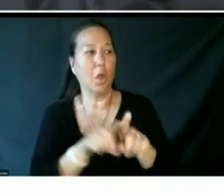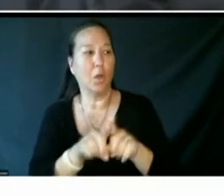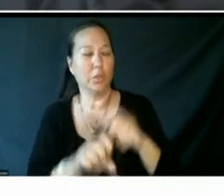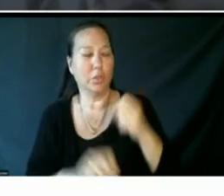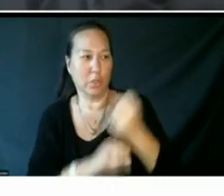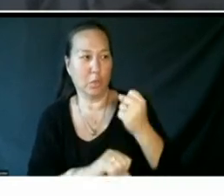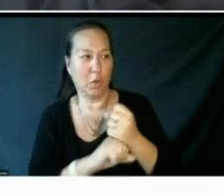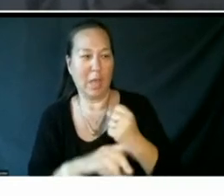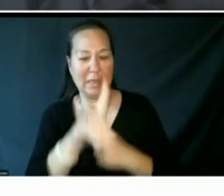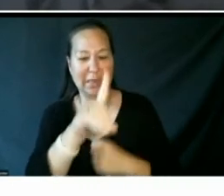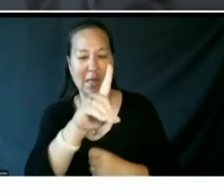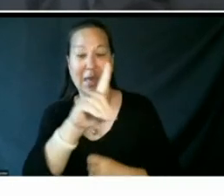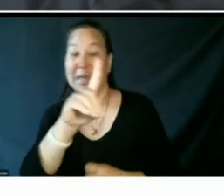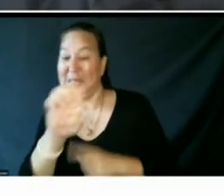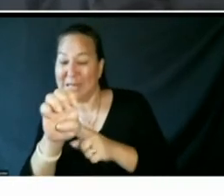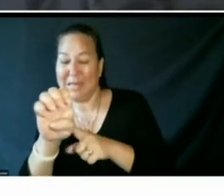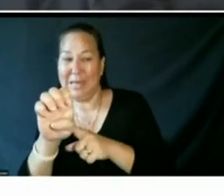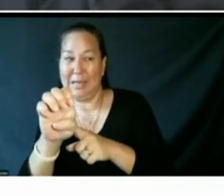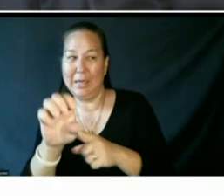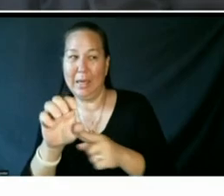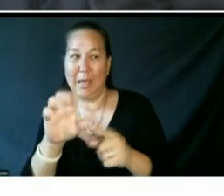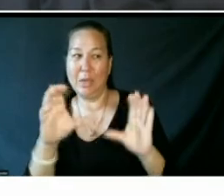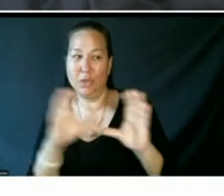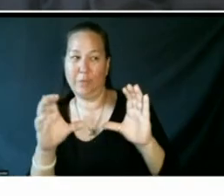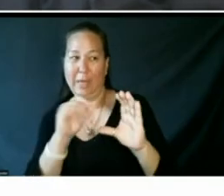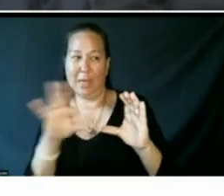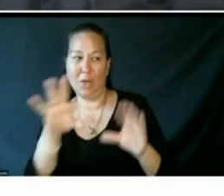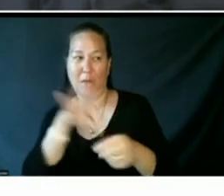And I said I would not.